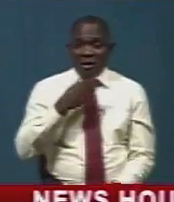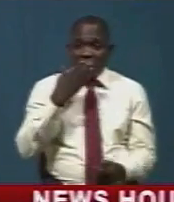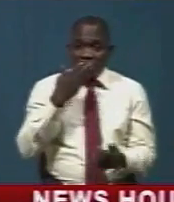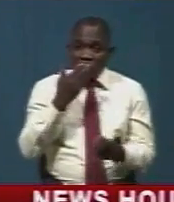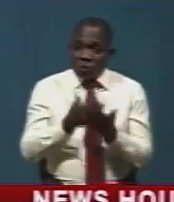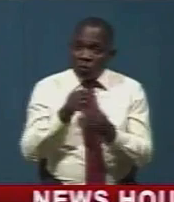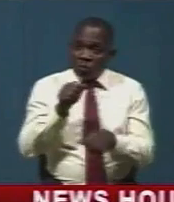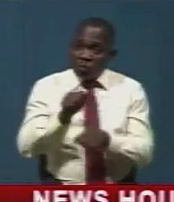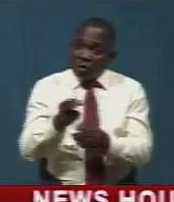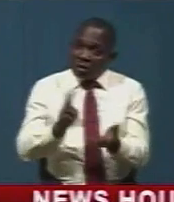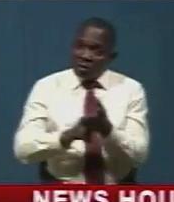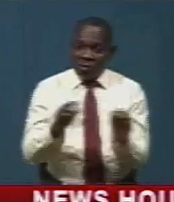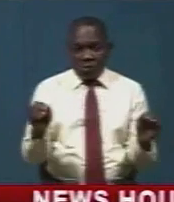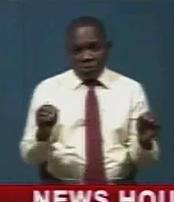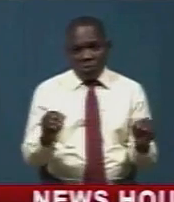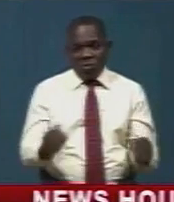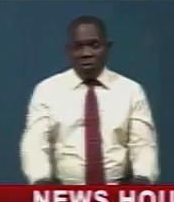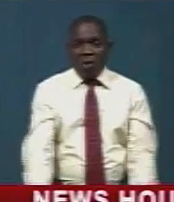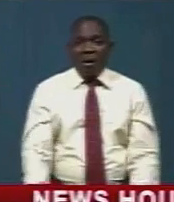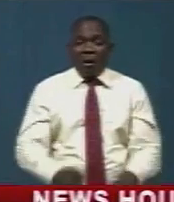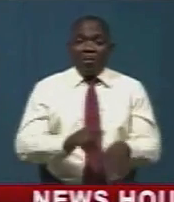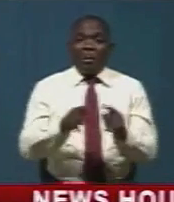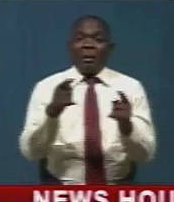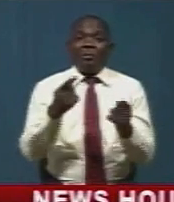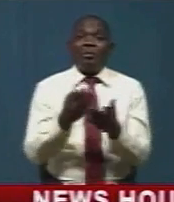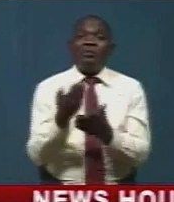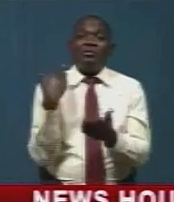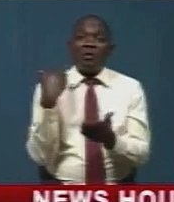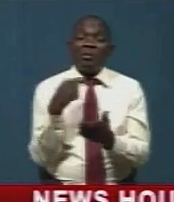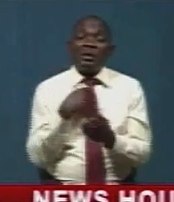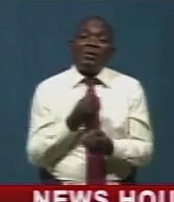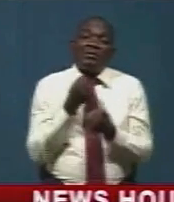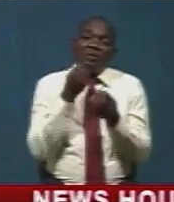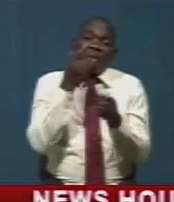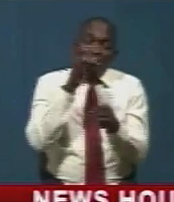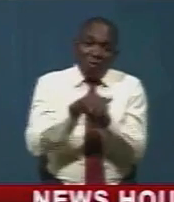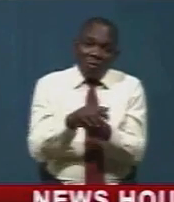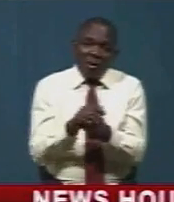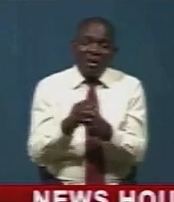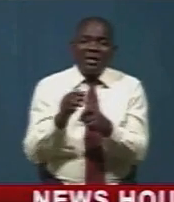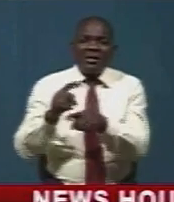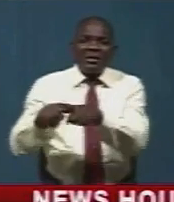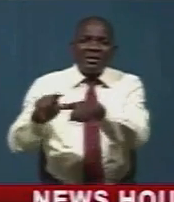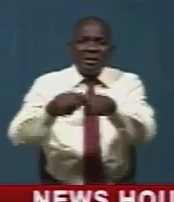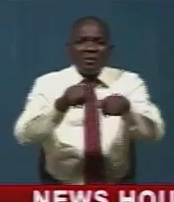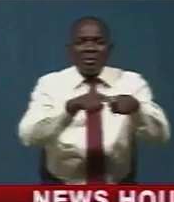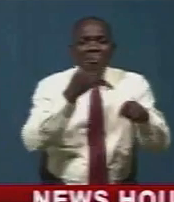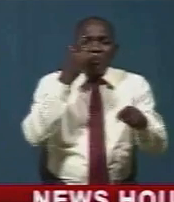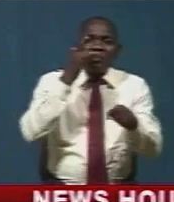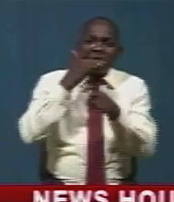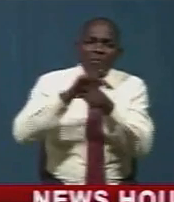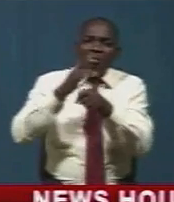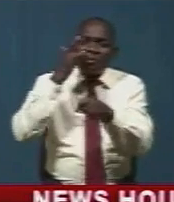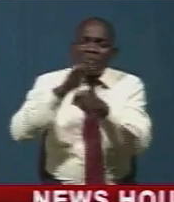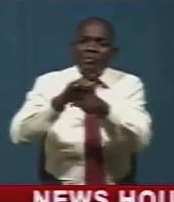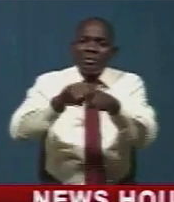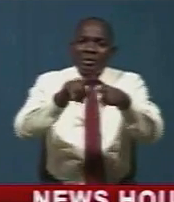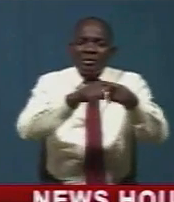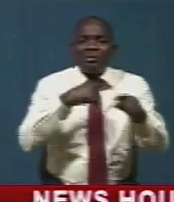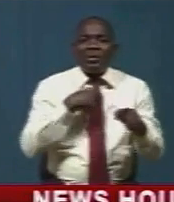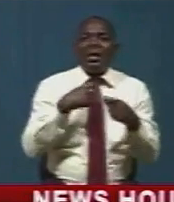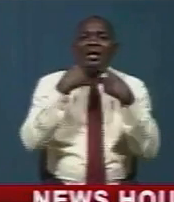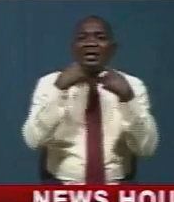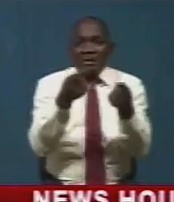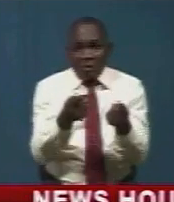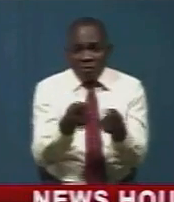president to put before you. What I had before you was a series of commitments and promises I made as